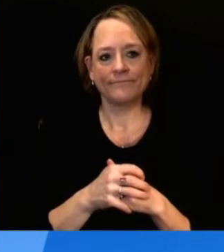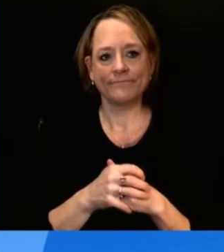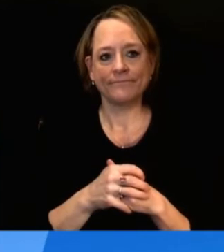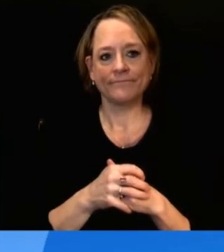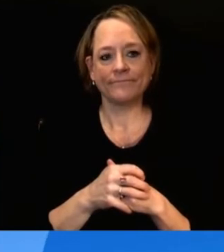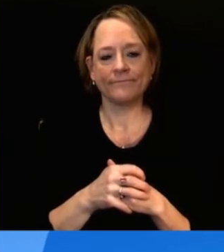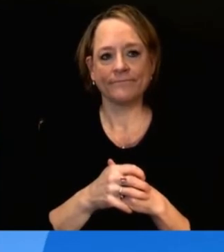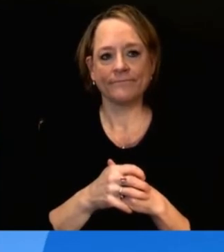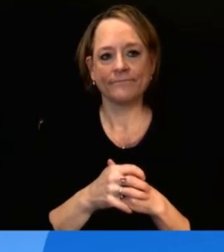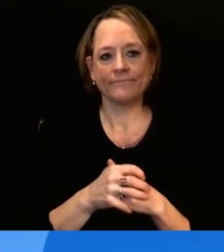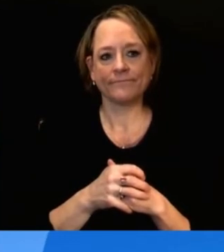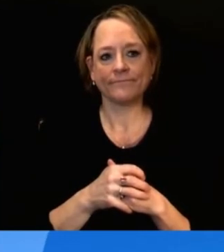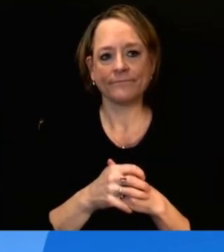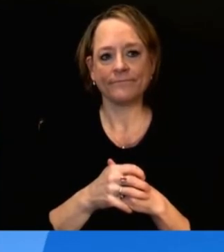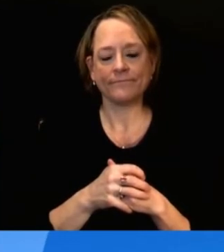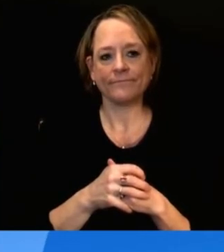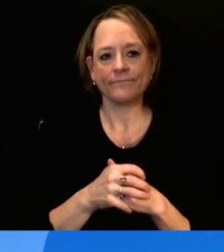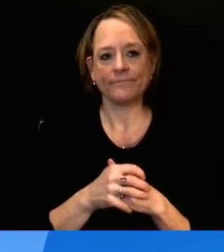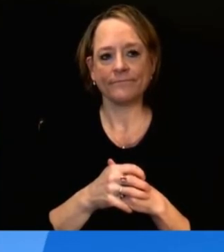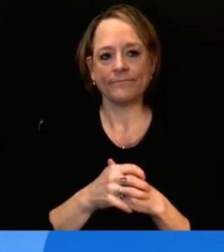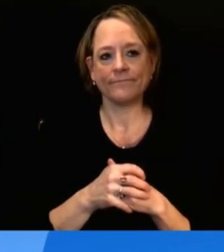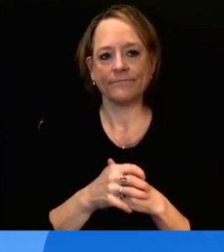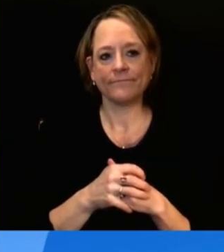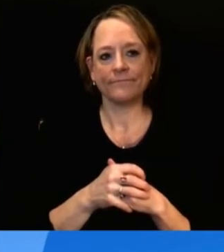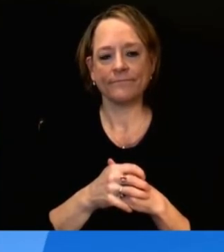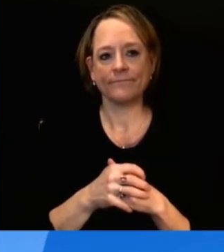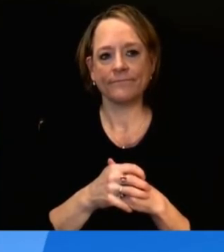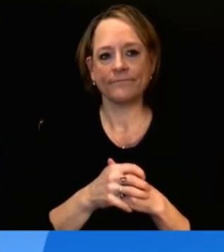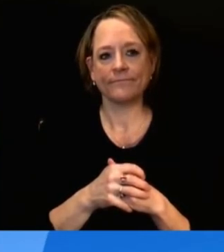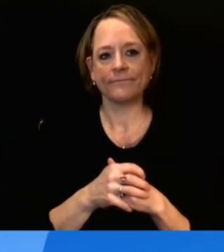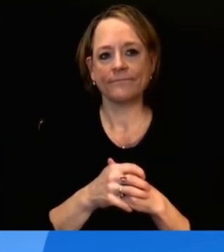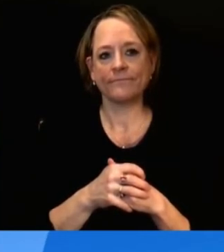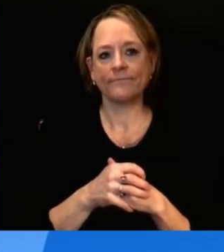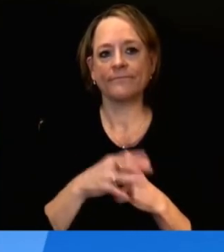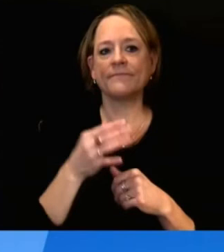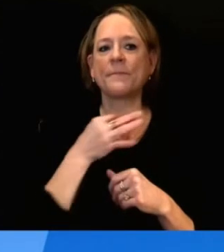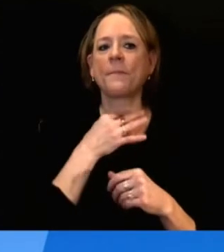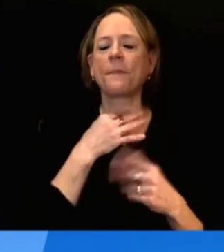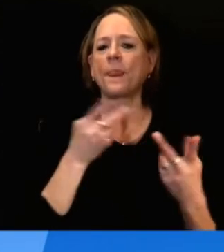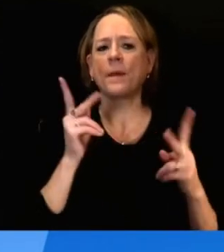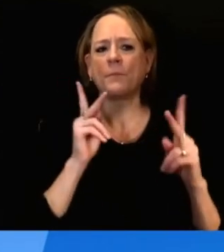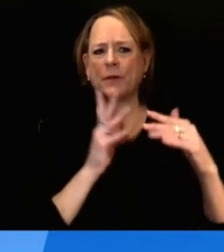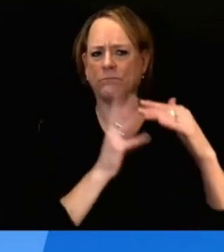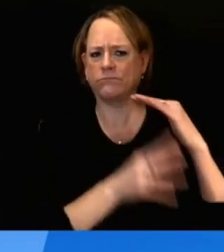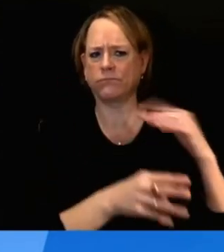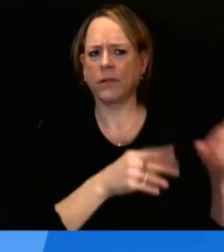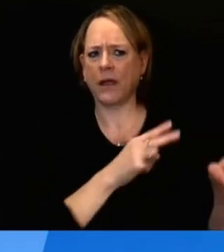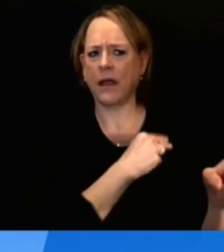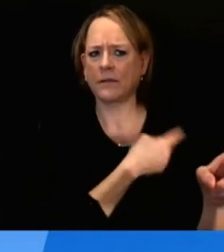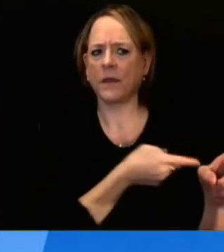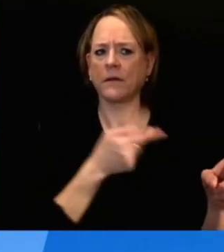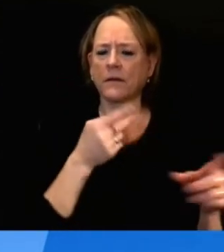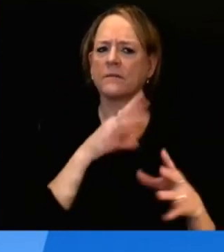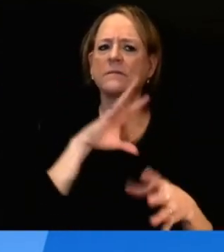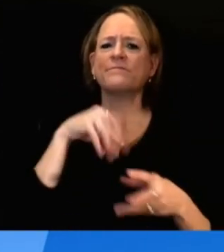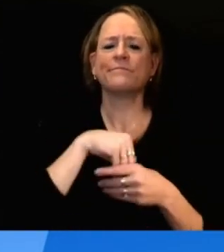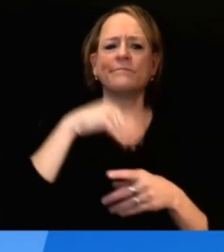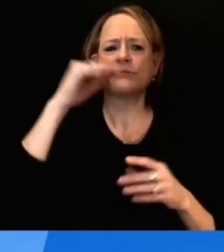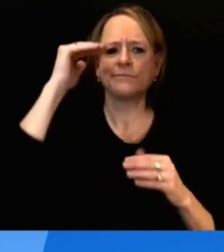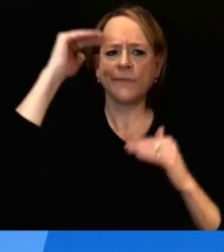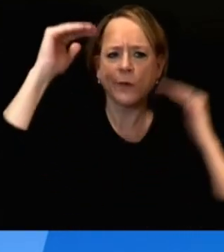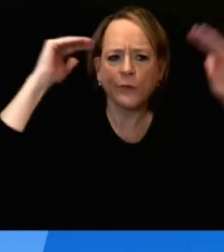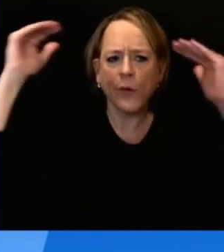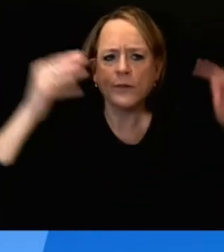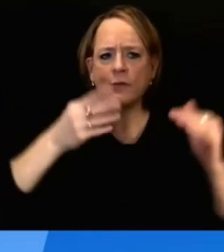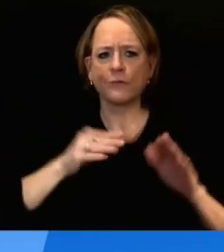counts for adults as well as pediatric cases. If someone goes into the hospital with a non-COVID primary ailment, say